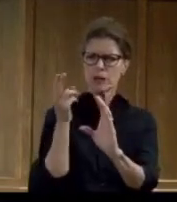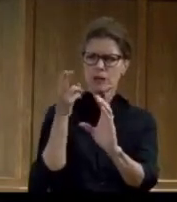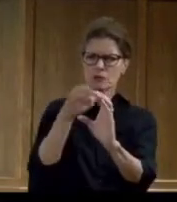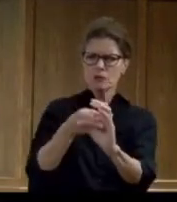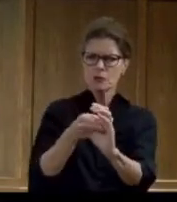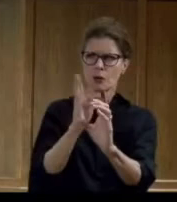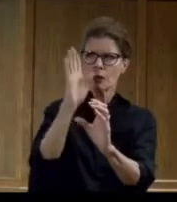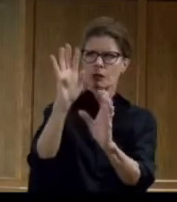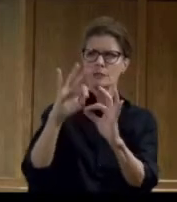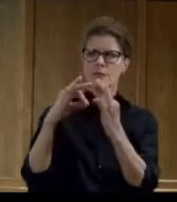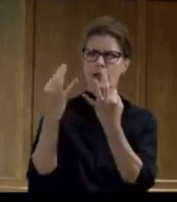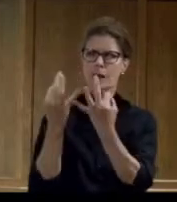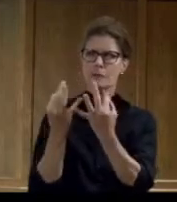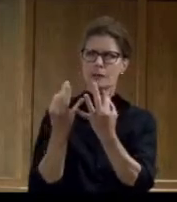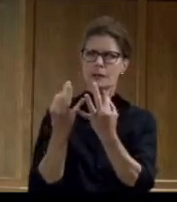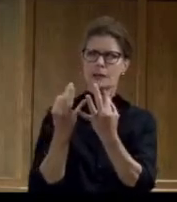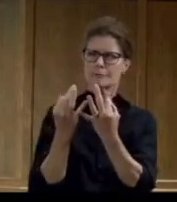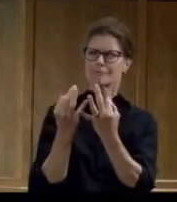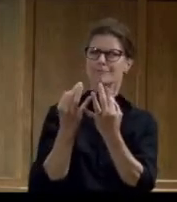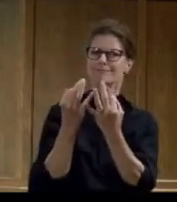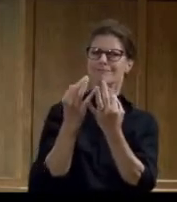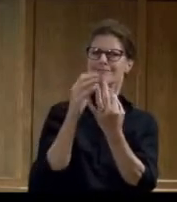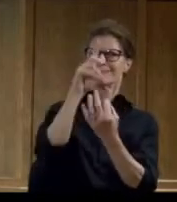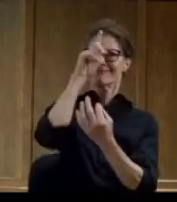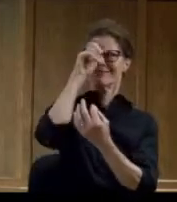Can you imagine how a little girl would hear those words?